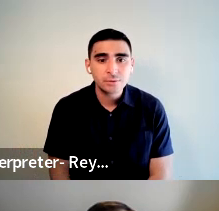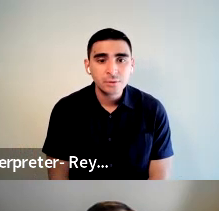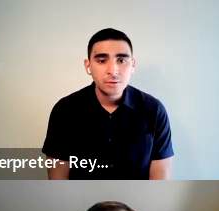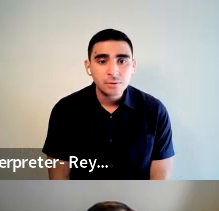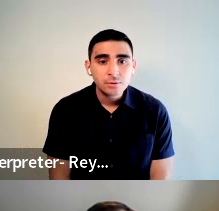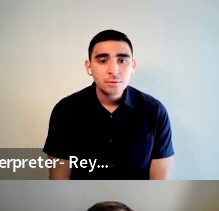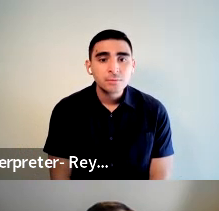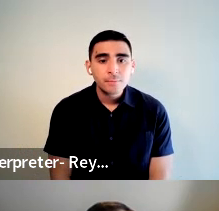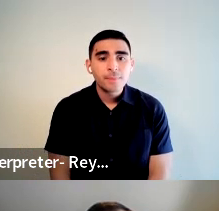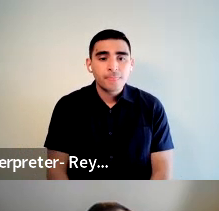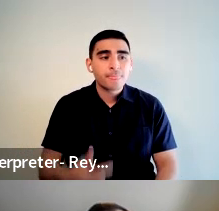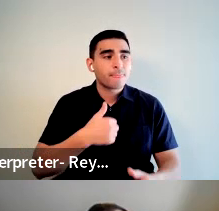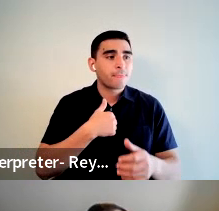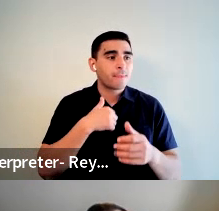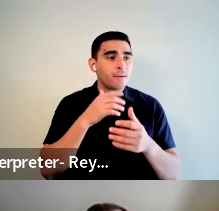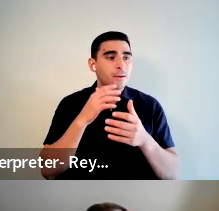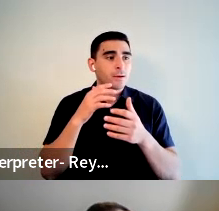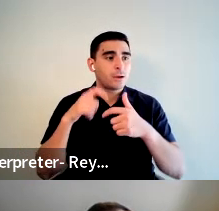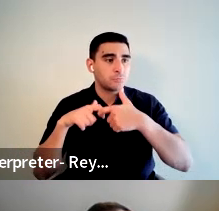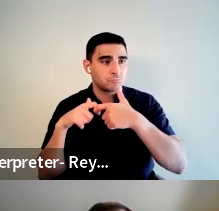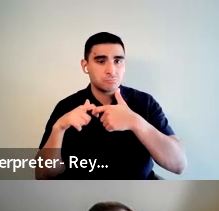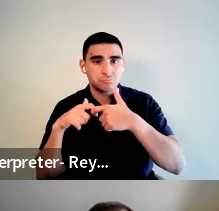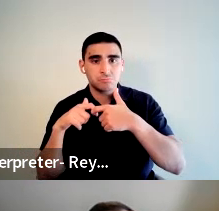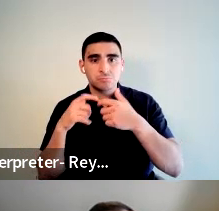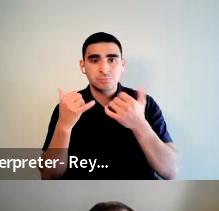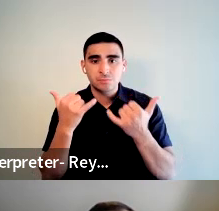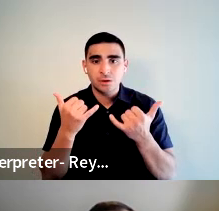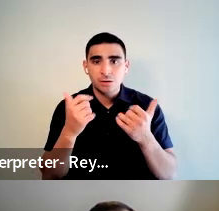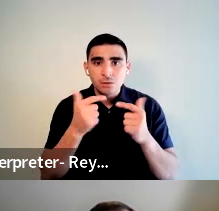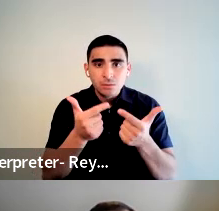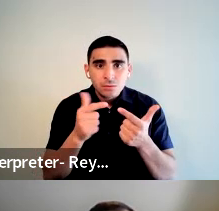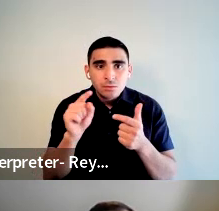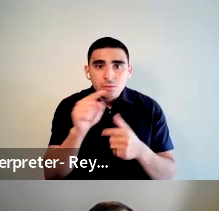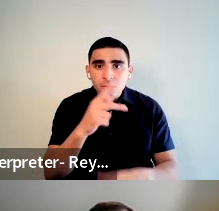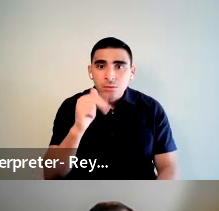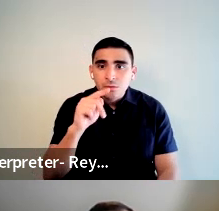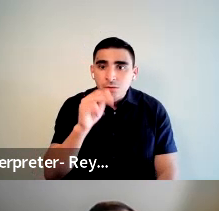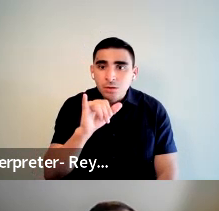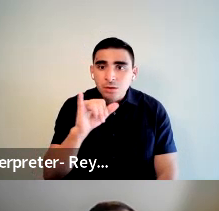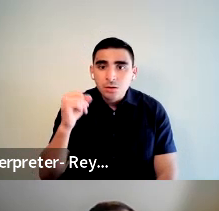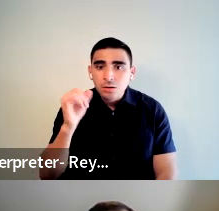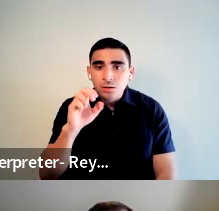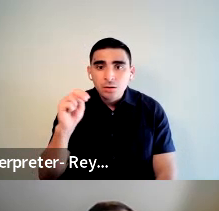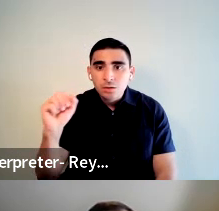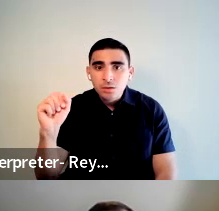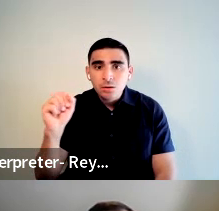So I'll stop there and invite Kathy or Jenna or